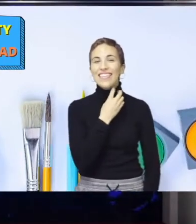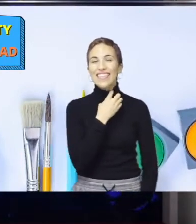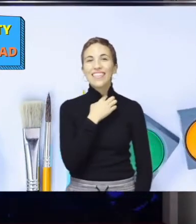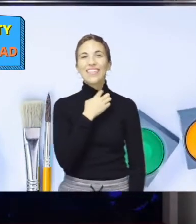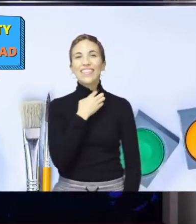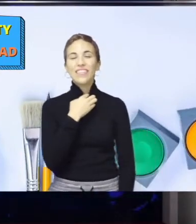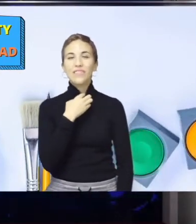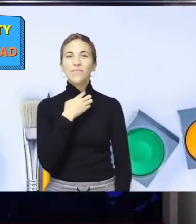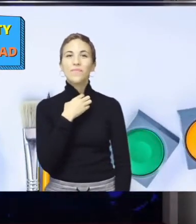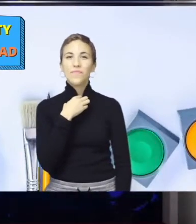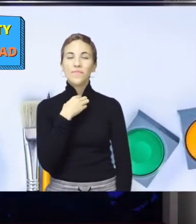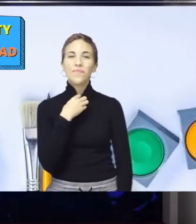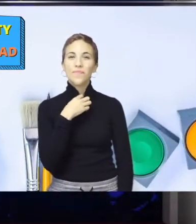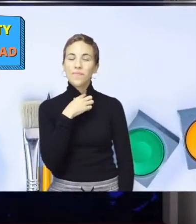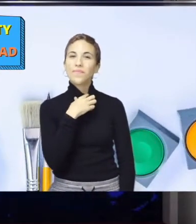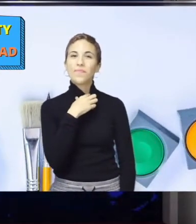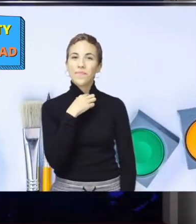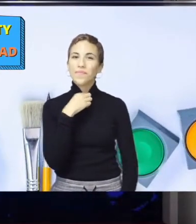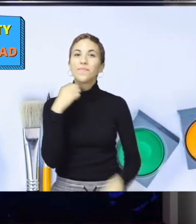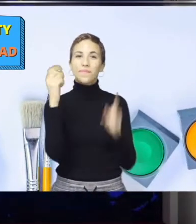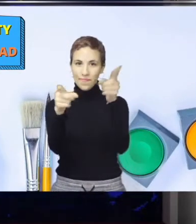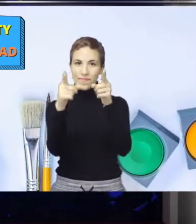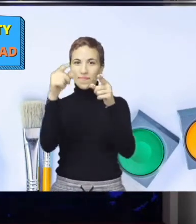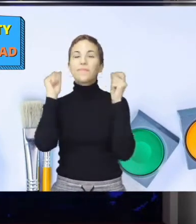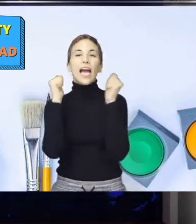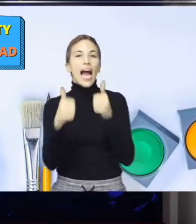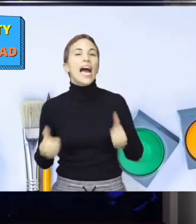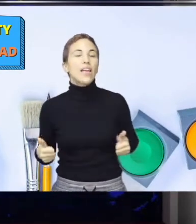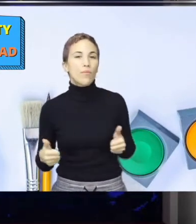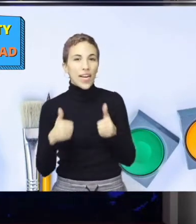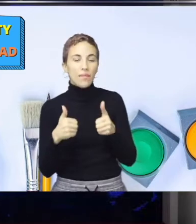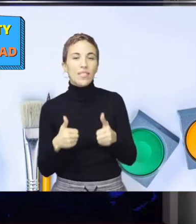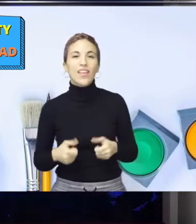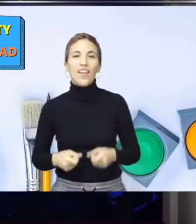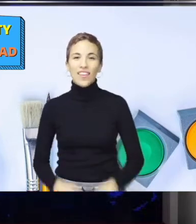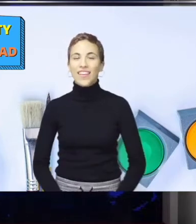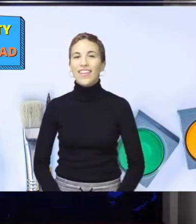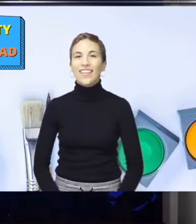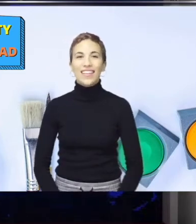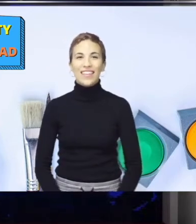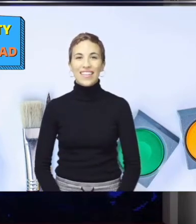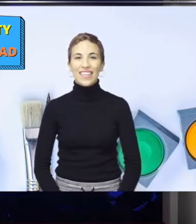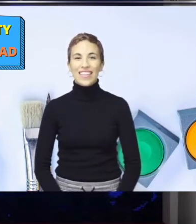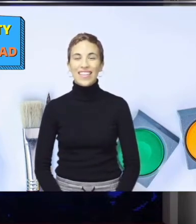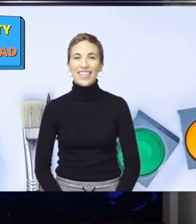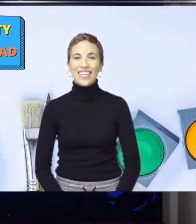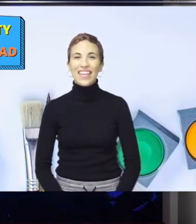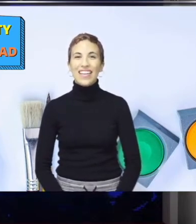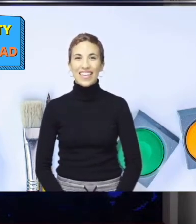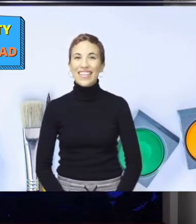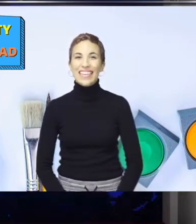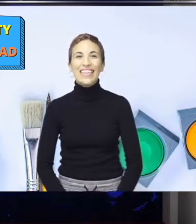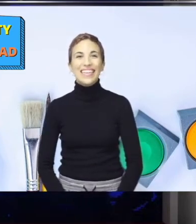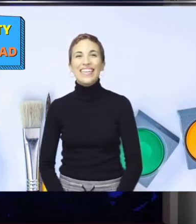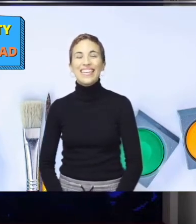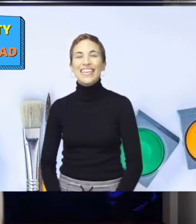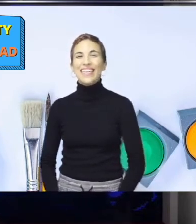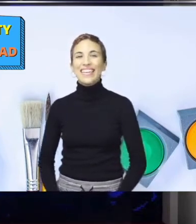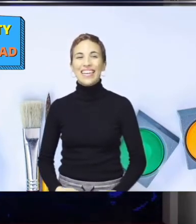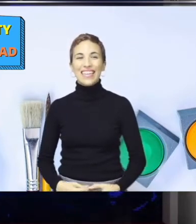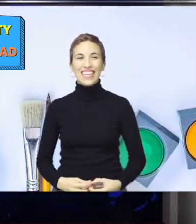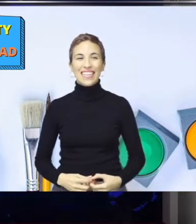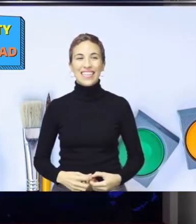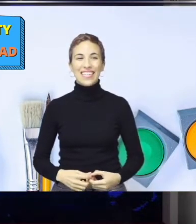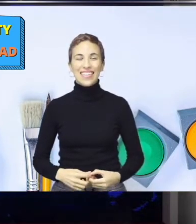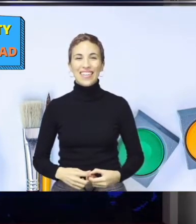we have an activity for you. Are you ready, Ms. Shama? I am ready, Ms. Hump. This is going to be so much fun. Look at